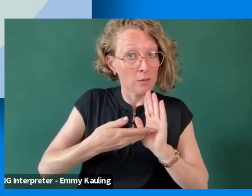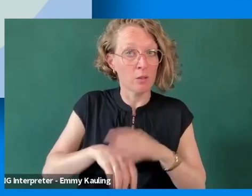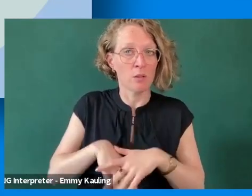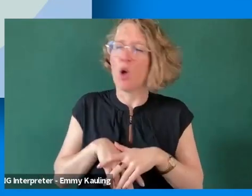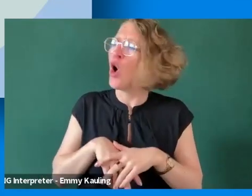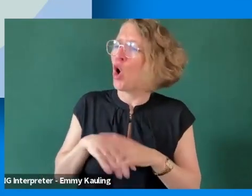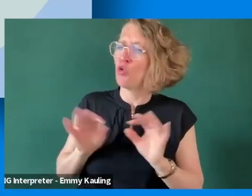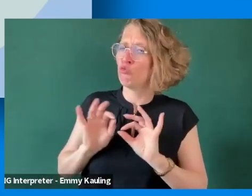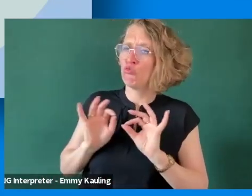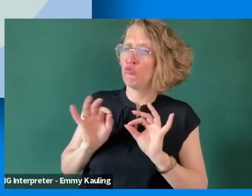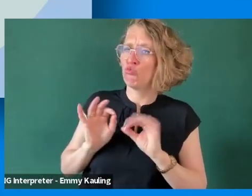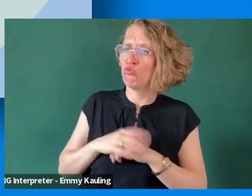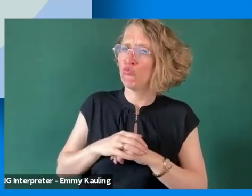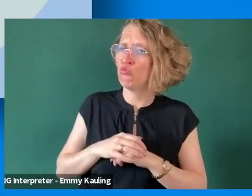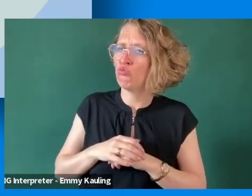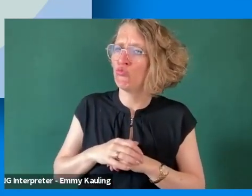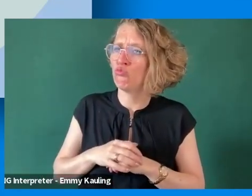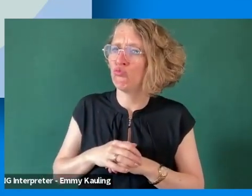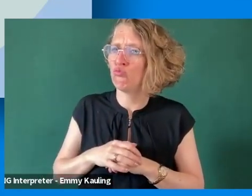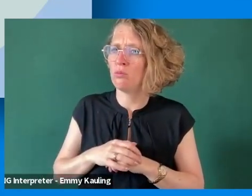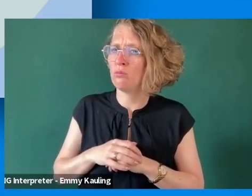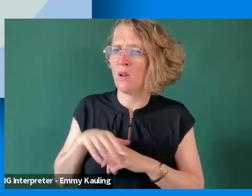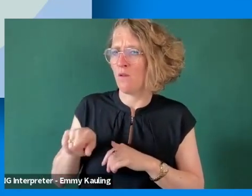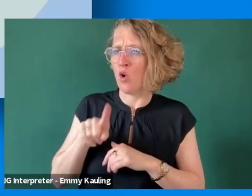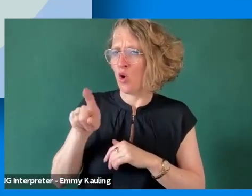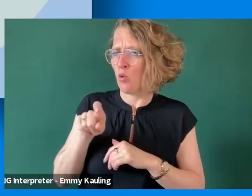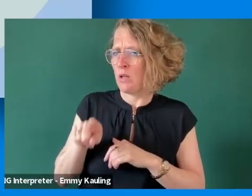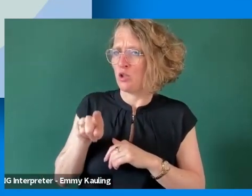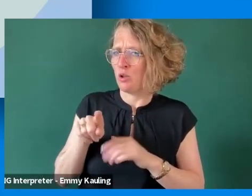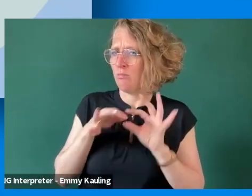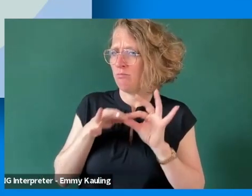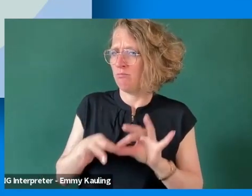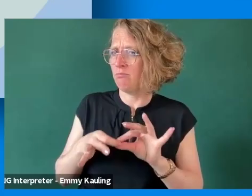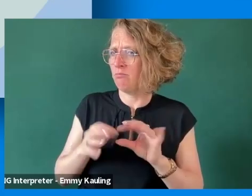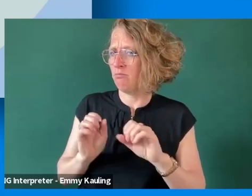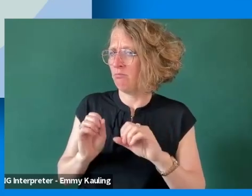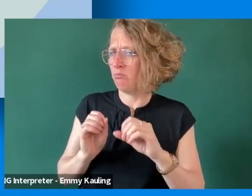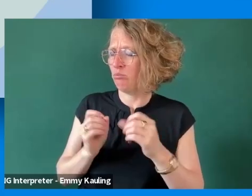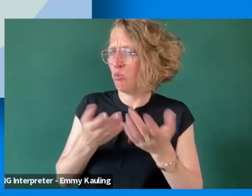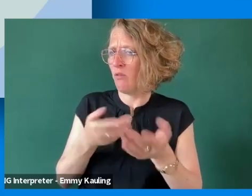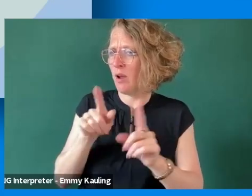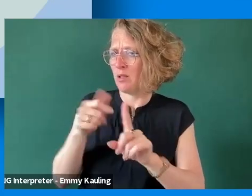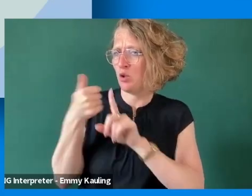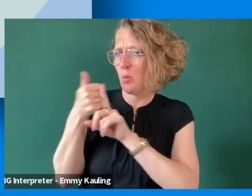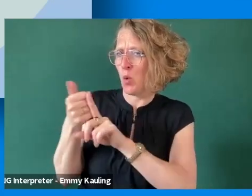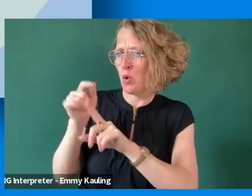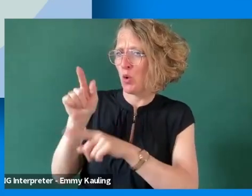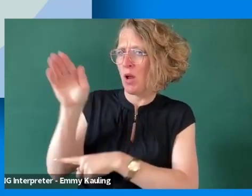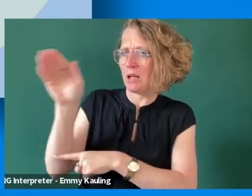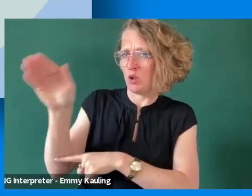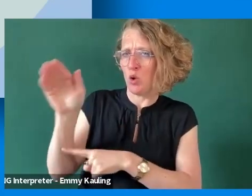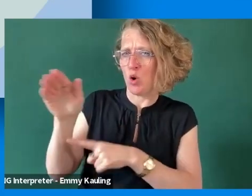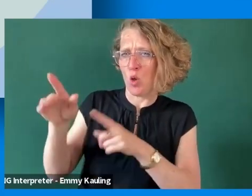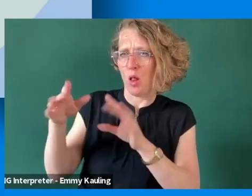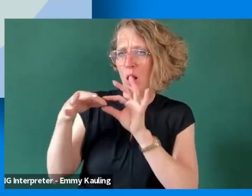No, nothing in particular to the question of how to provide this kind of support to external candidates, but